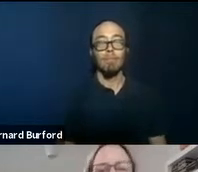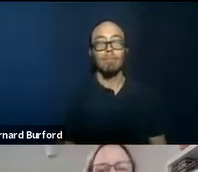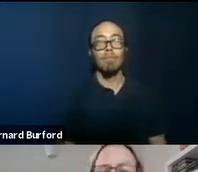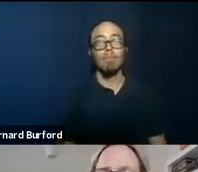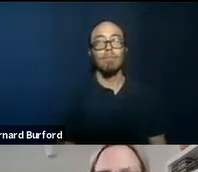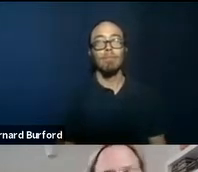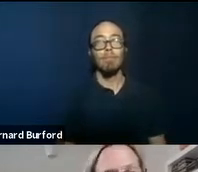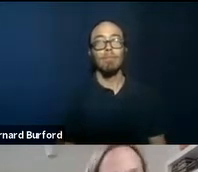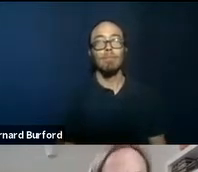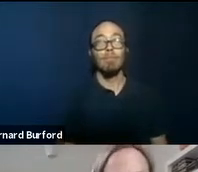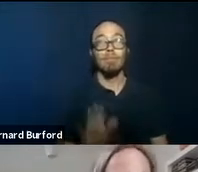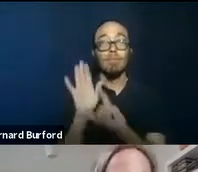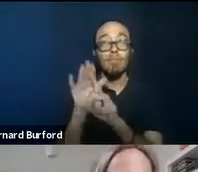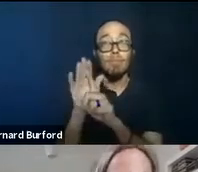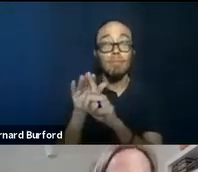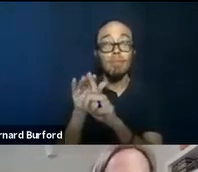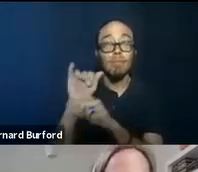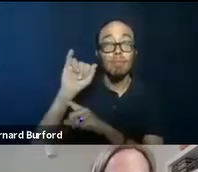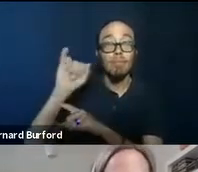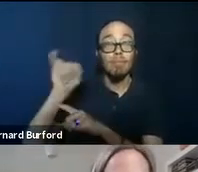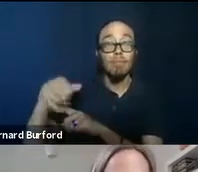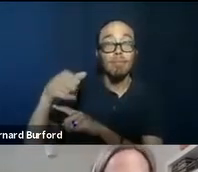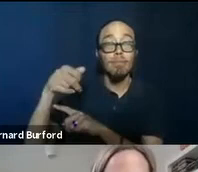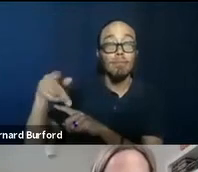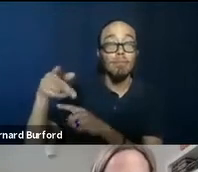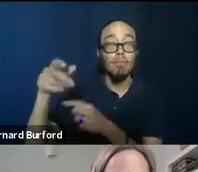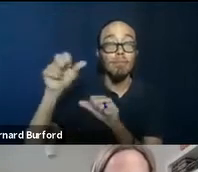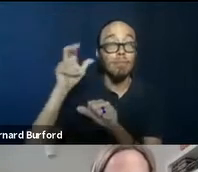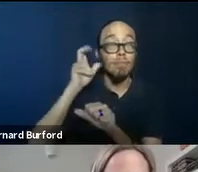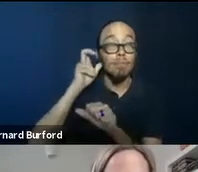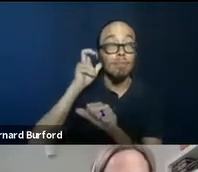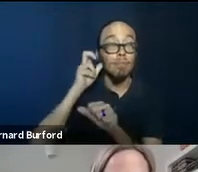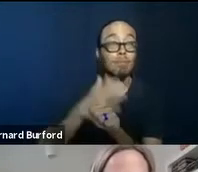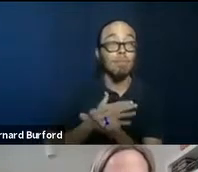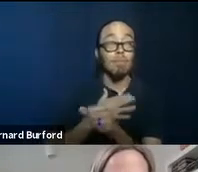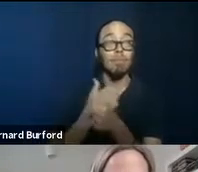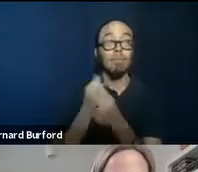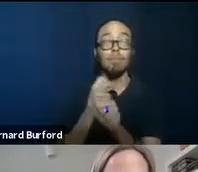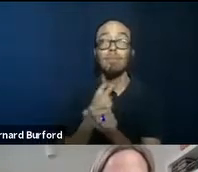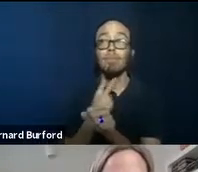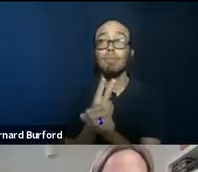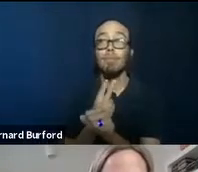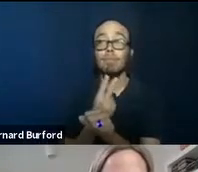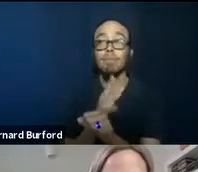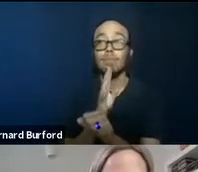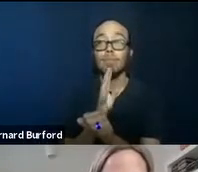Jean-Pierre, we can't hear you. Can you try and speak and we'll make sure we can hear you?